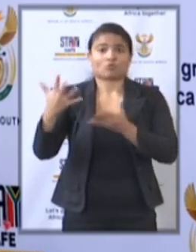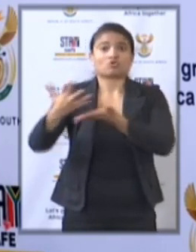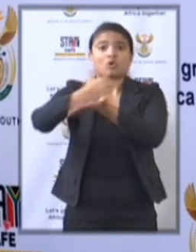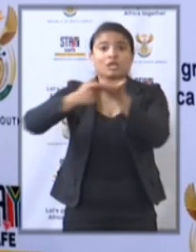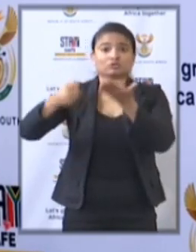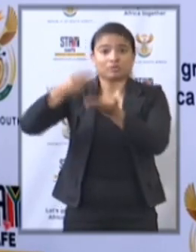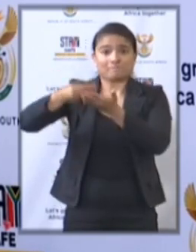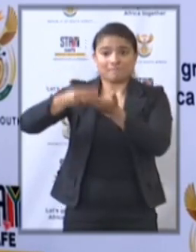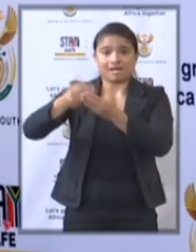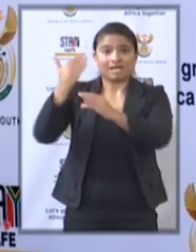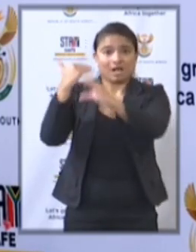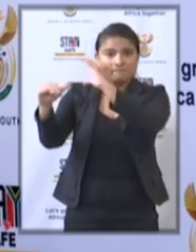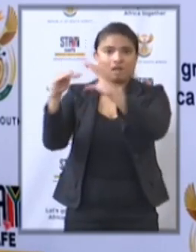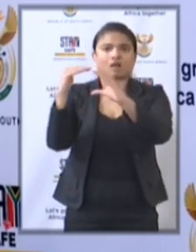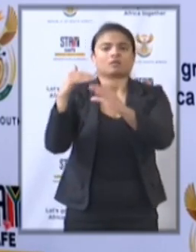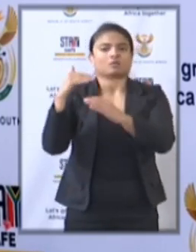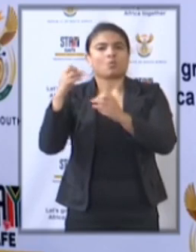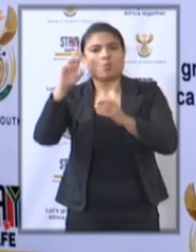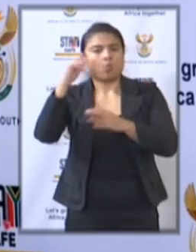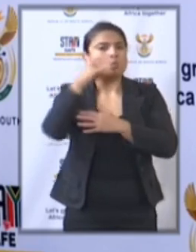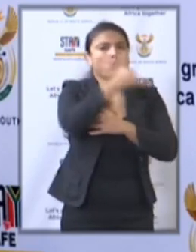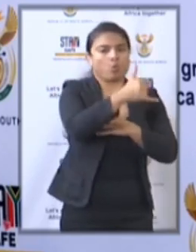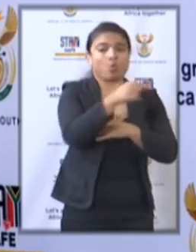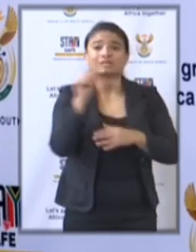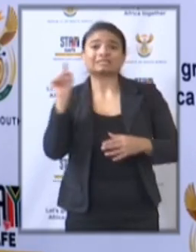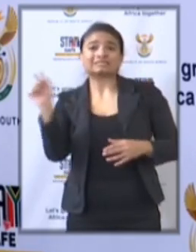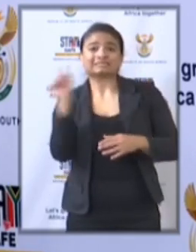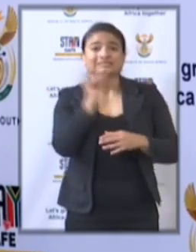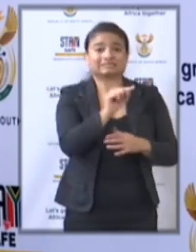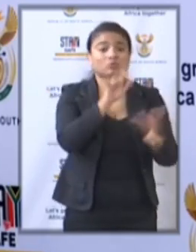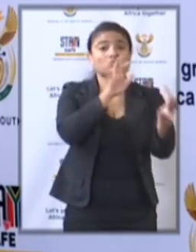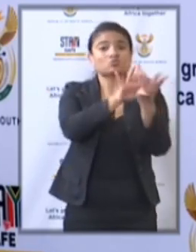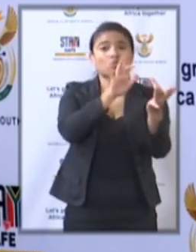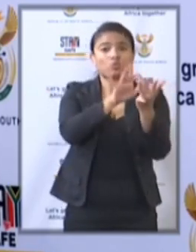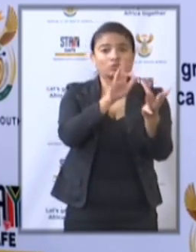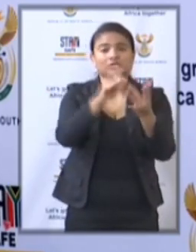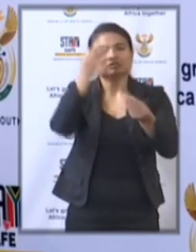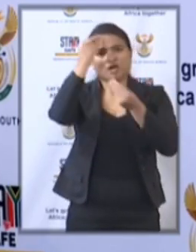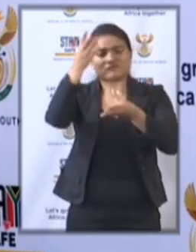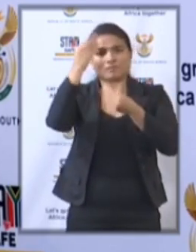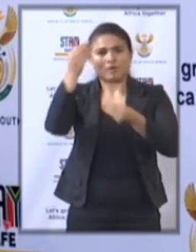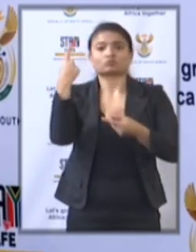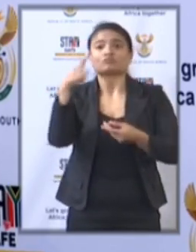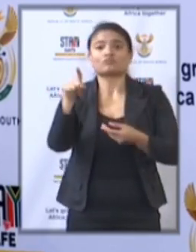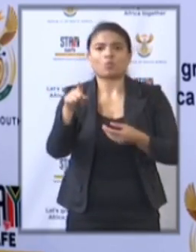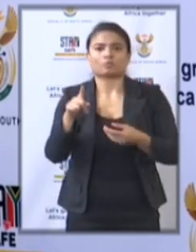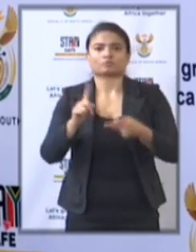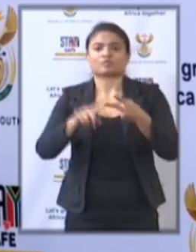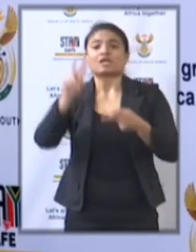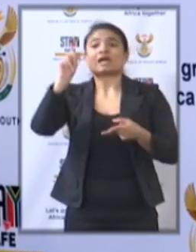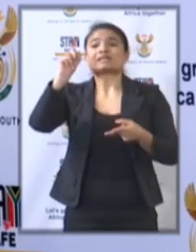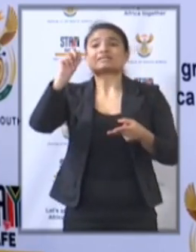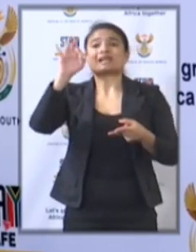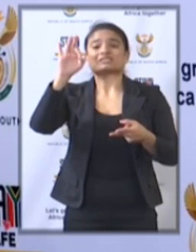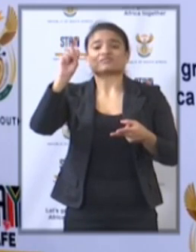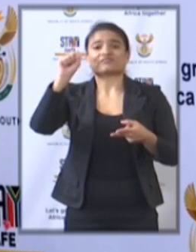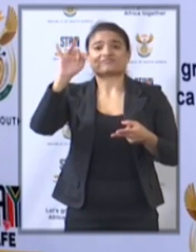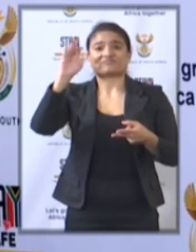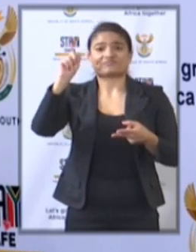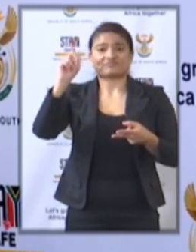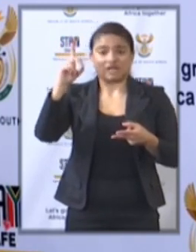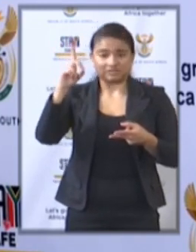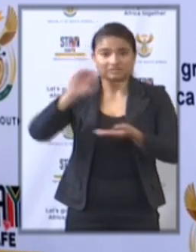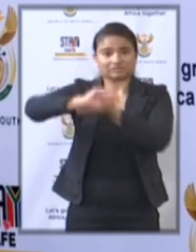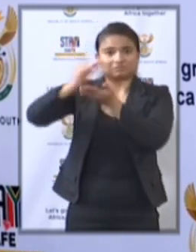These are the contact details for NSFAS. And for those who want